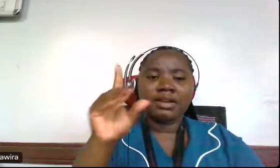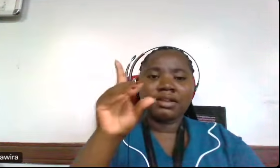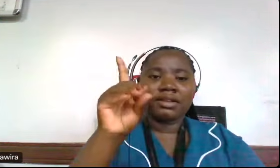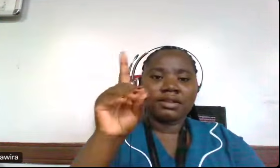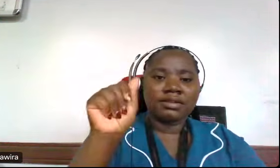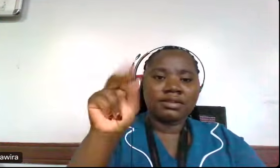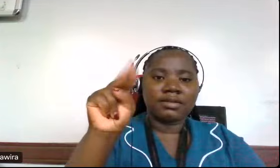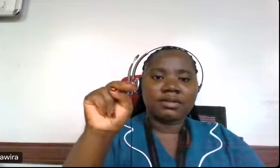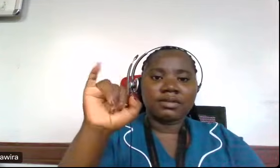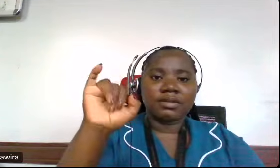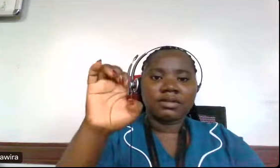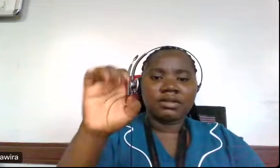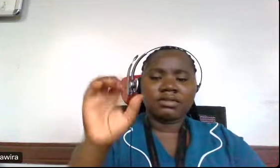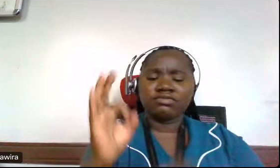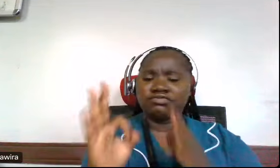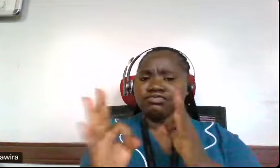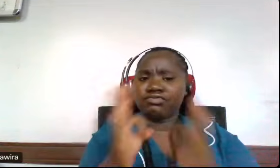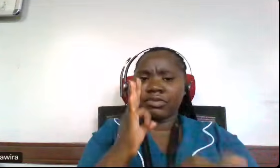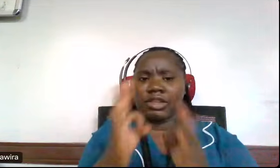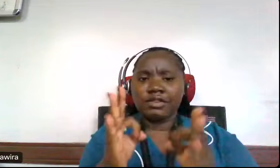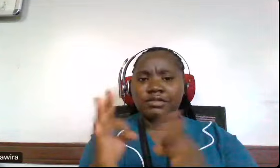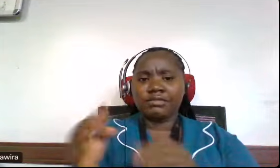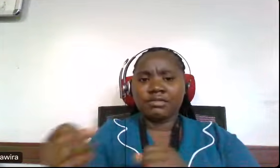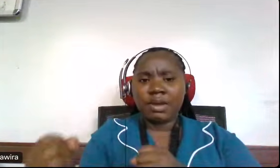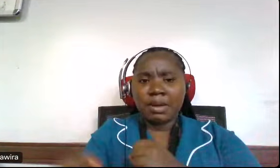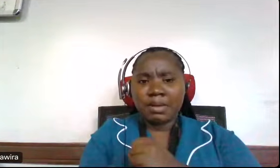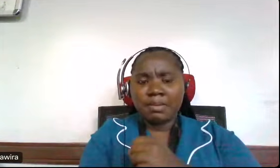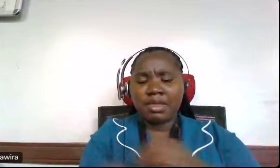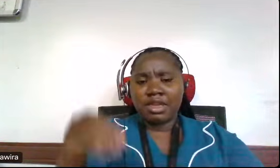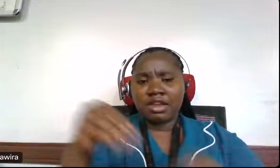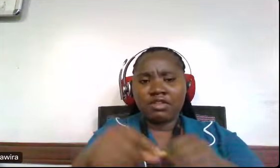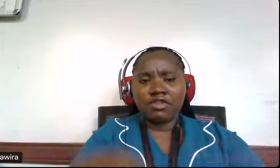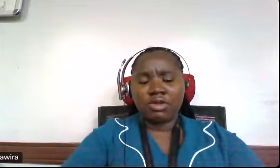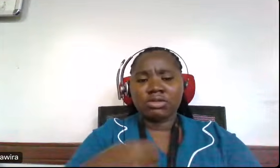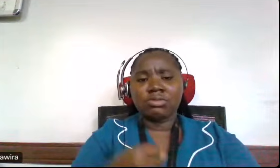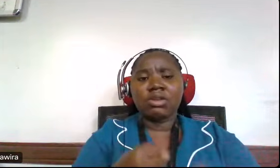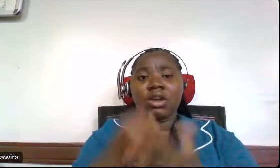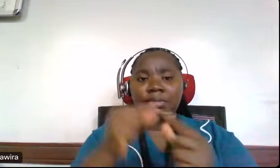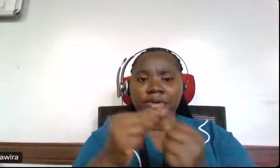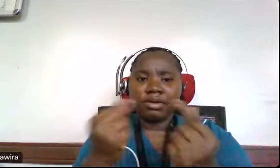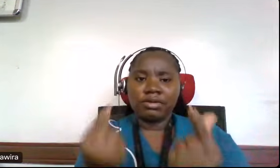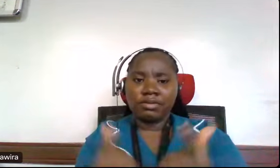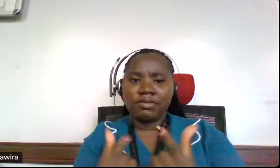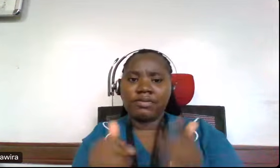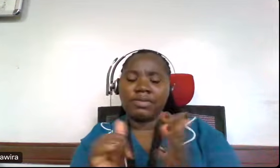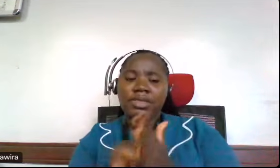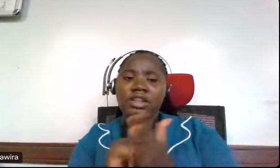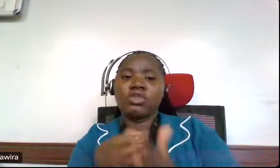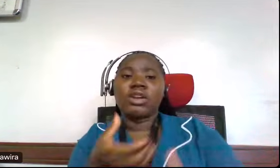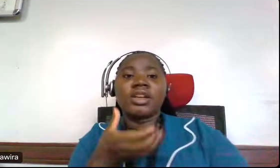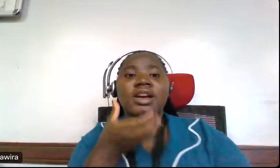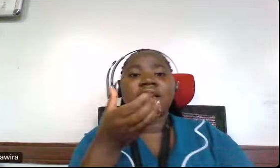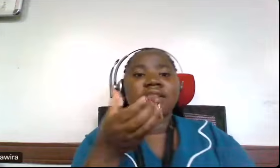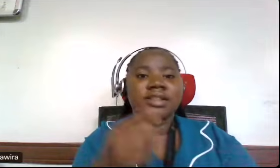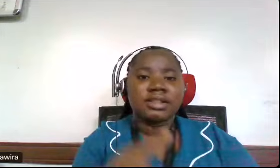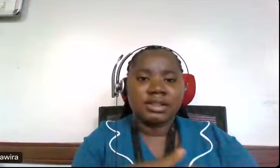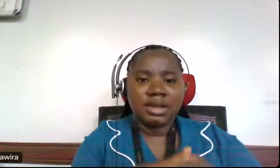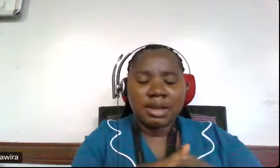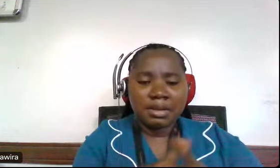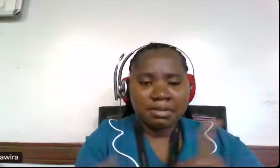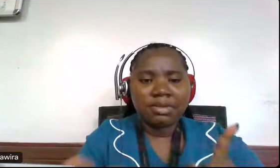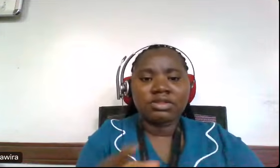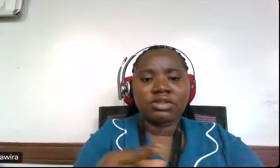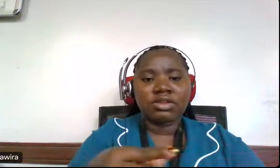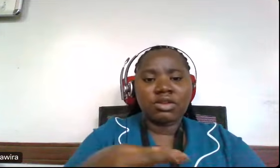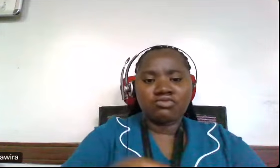If the monthly contribution for members in a self-help groups are taxable, that was addressed, but you can just rush through it once